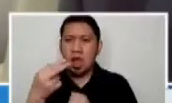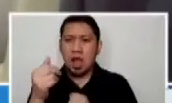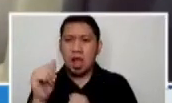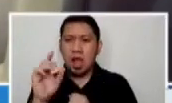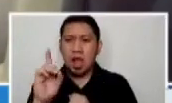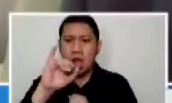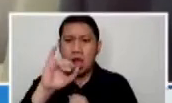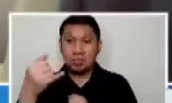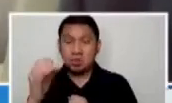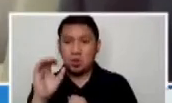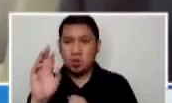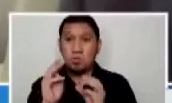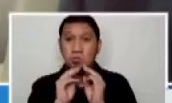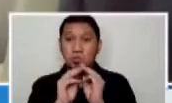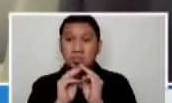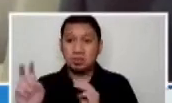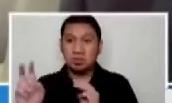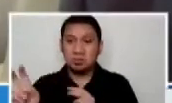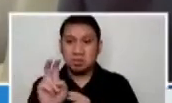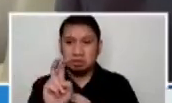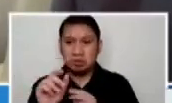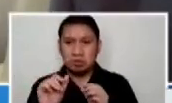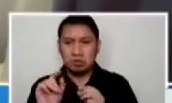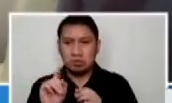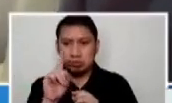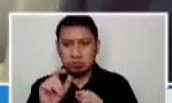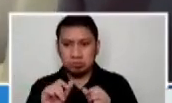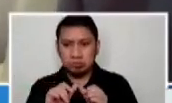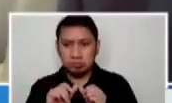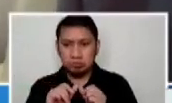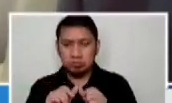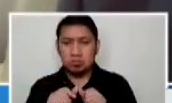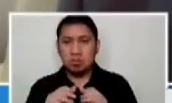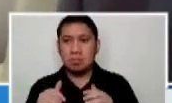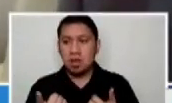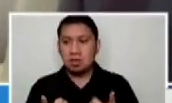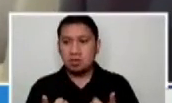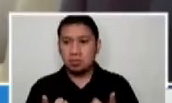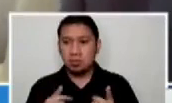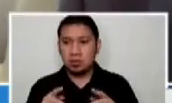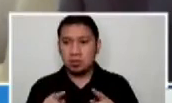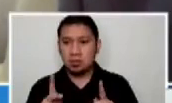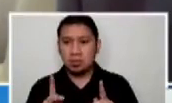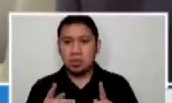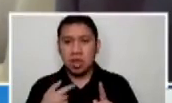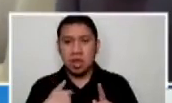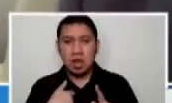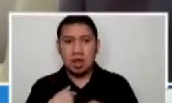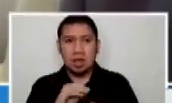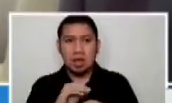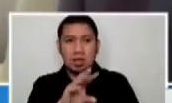may mga inside information na they are considering two options, they will allow the Hajj